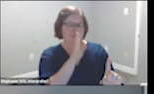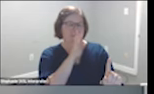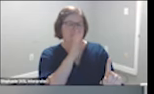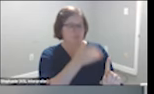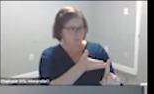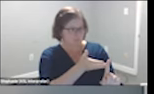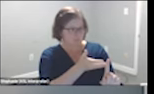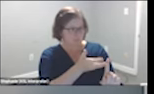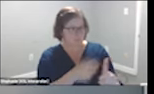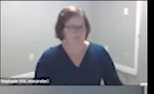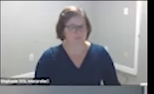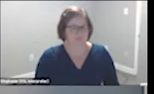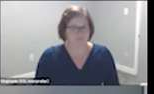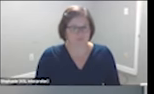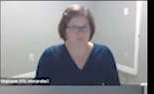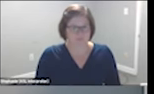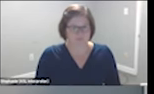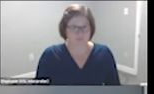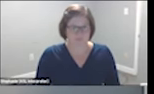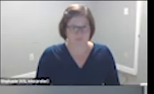free to unmute yourself and ask your question.